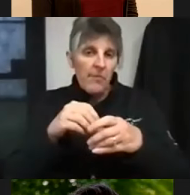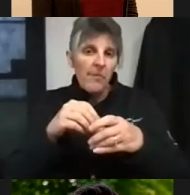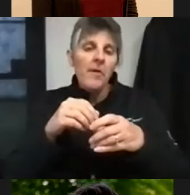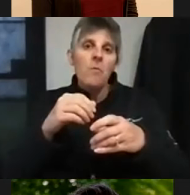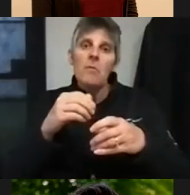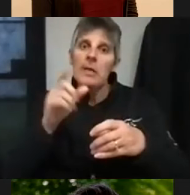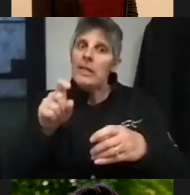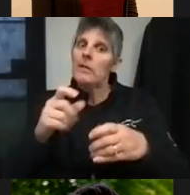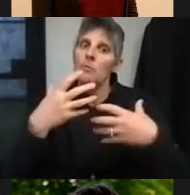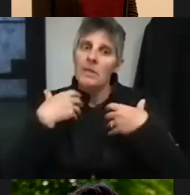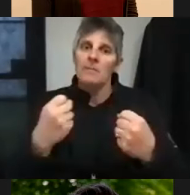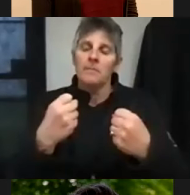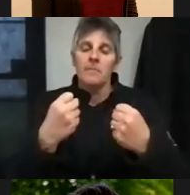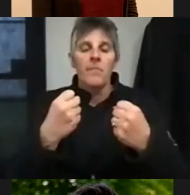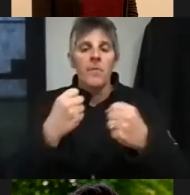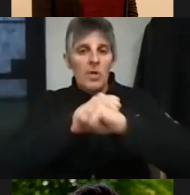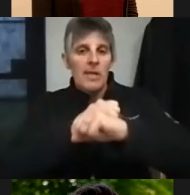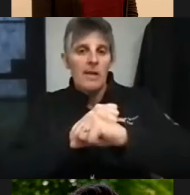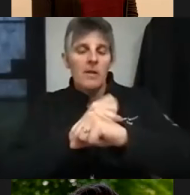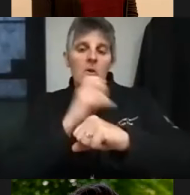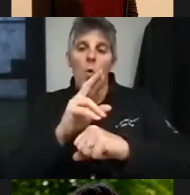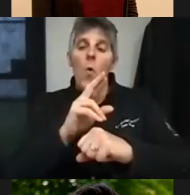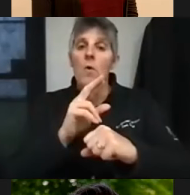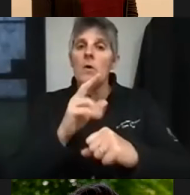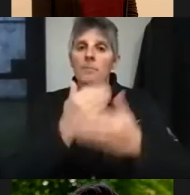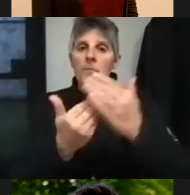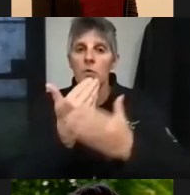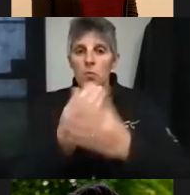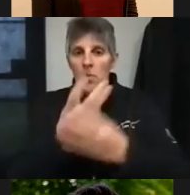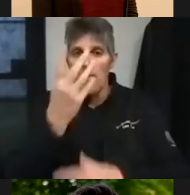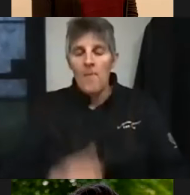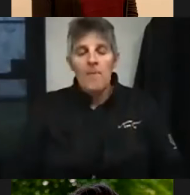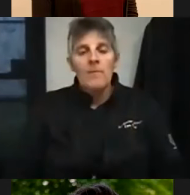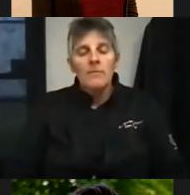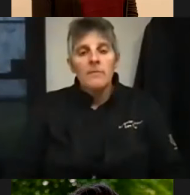saved, protected, or be replenished.